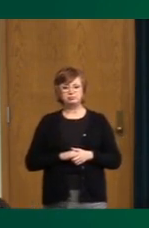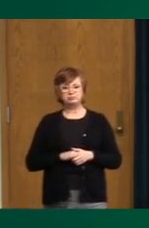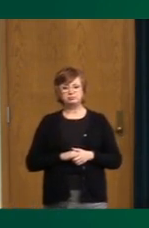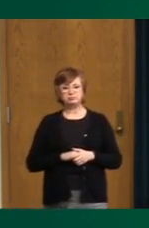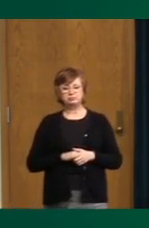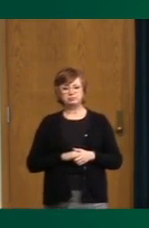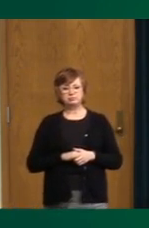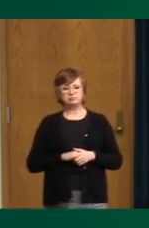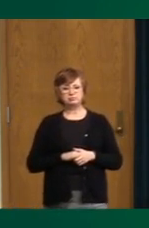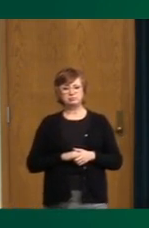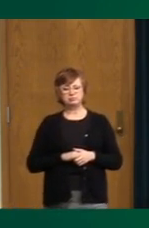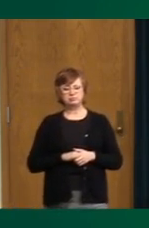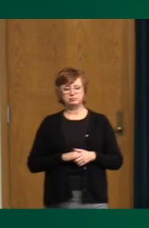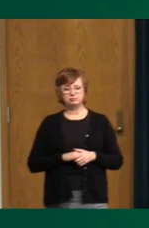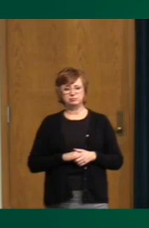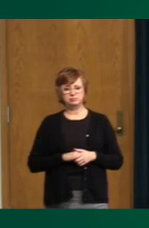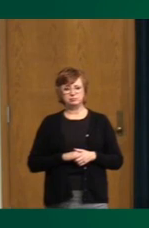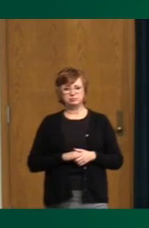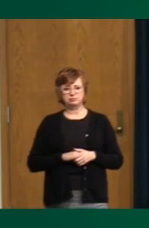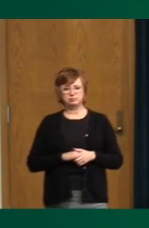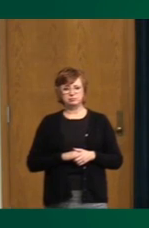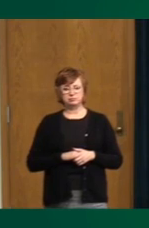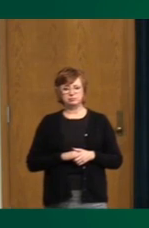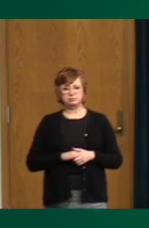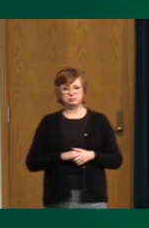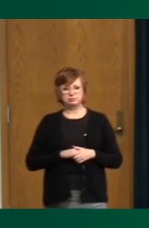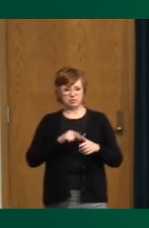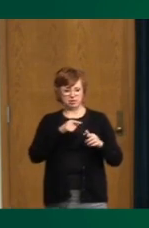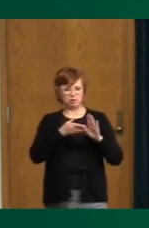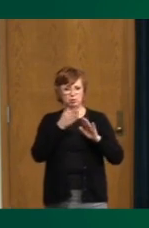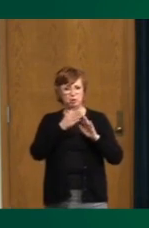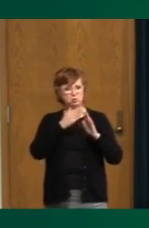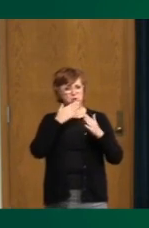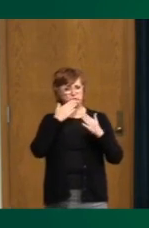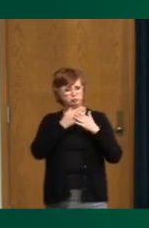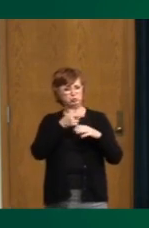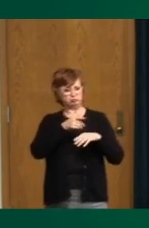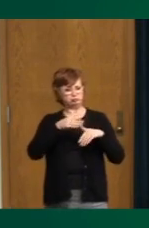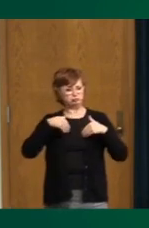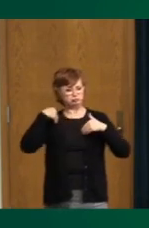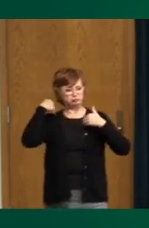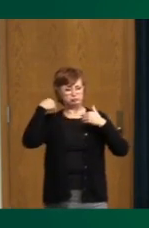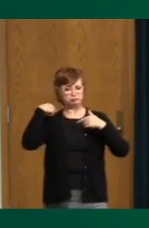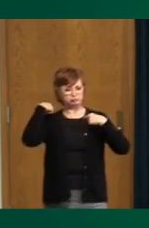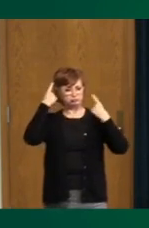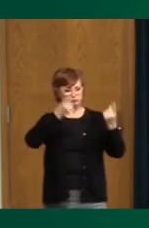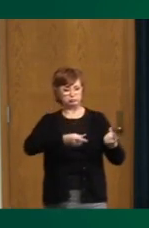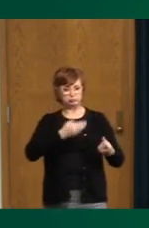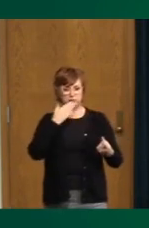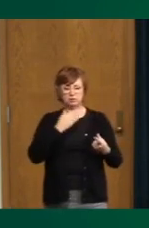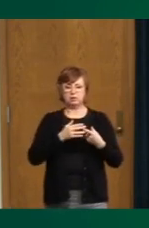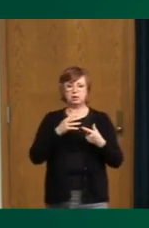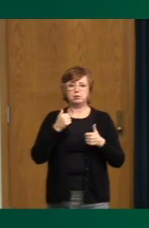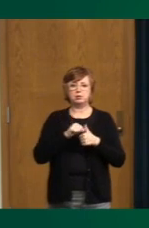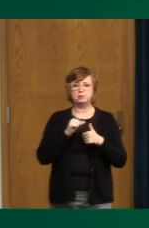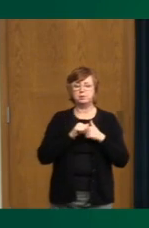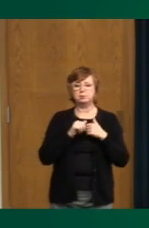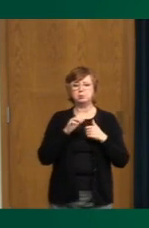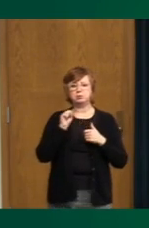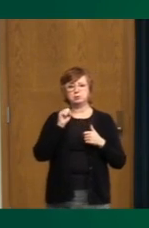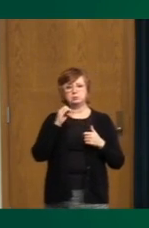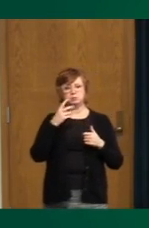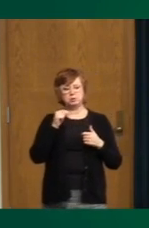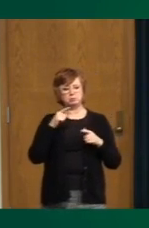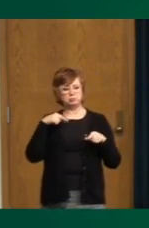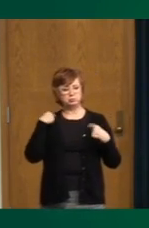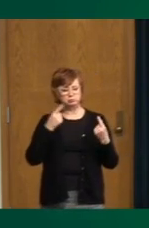is happening in our schools is operating very well. We have started this year in many cases, not all cases, but in